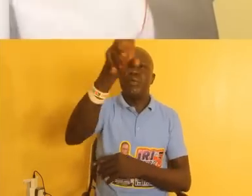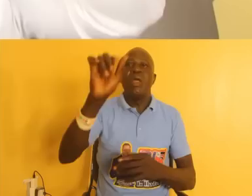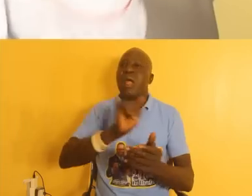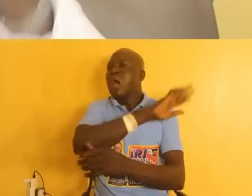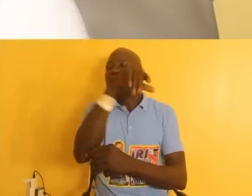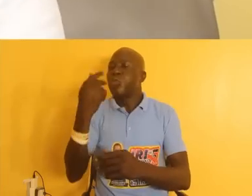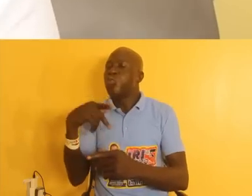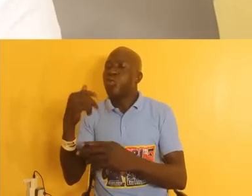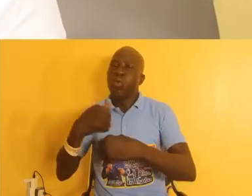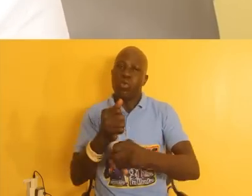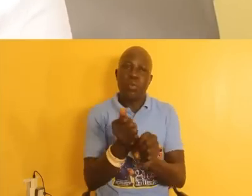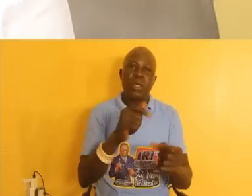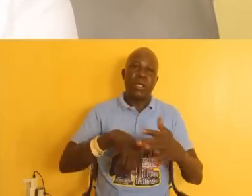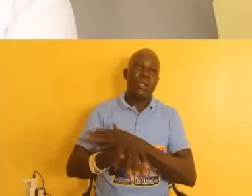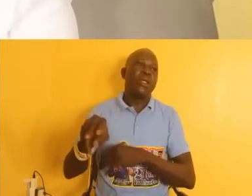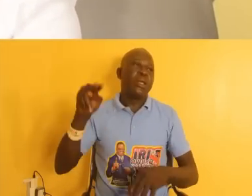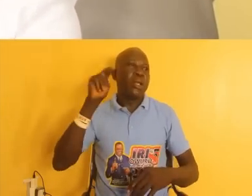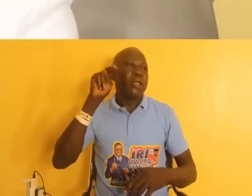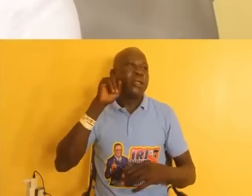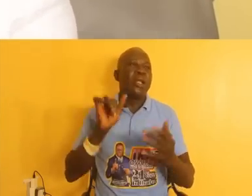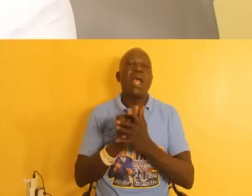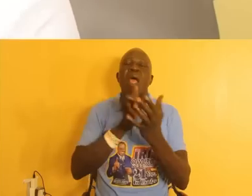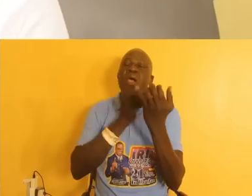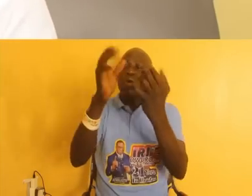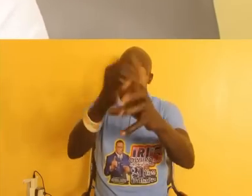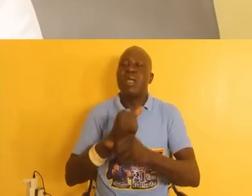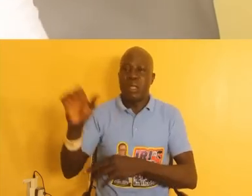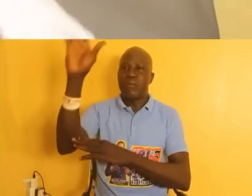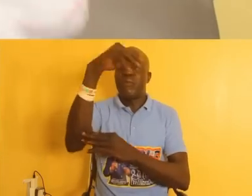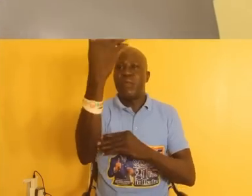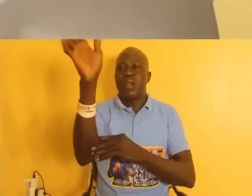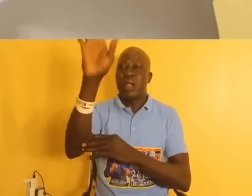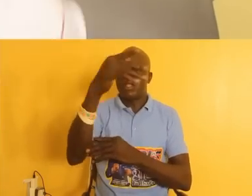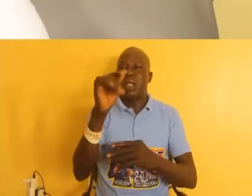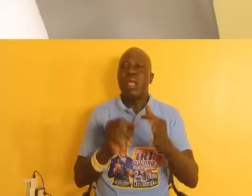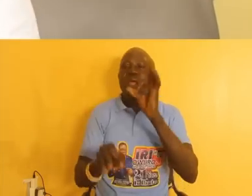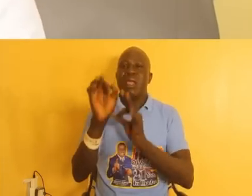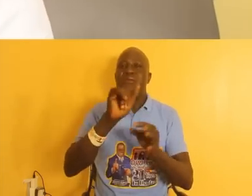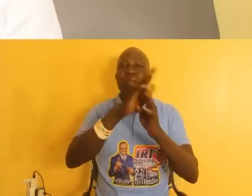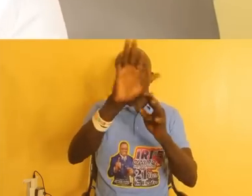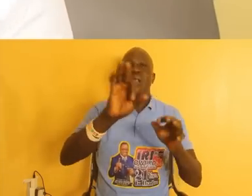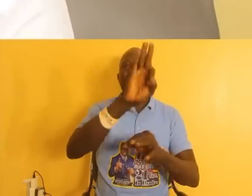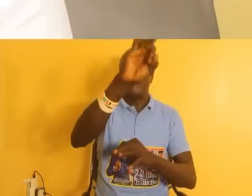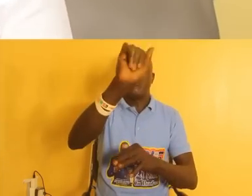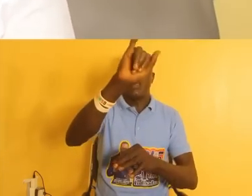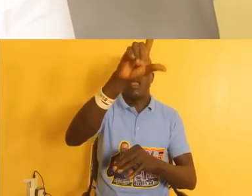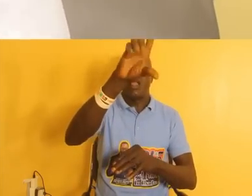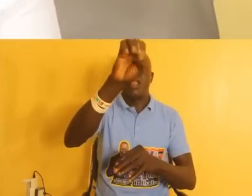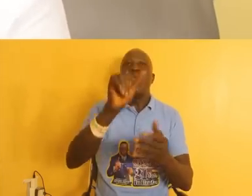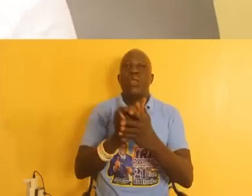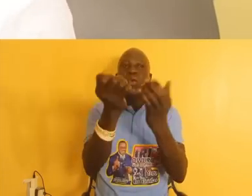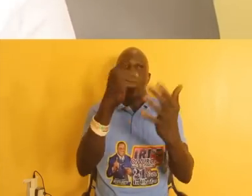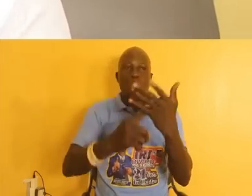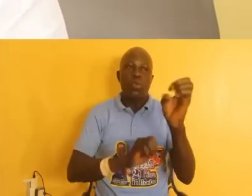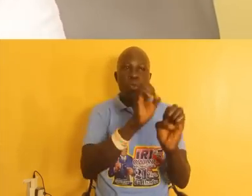awon to fe make e Nigeria. And the people that want to make it to Nigeria. Get asia Nigeria ni. Get Nigerian flag. So why you file yen? That file. Nto fe ki owo Olorun ko se